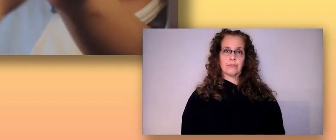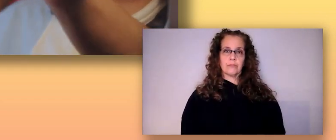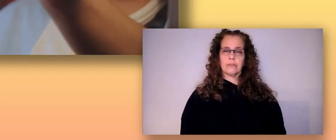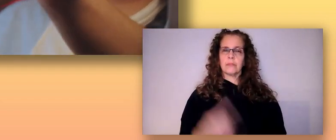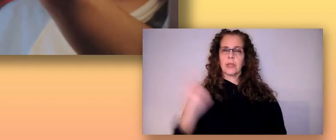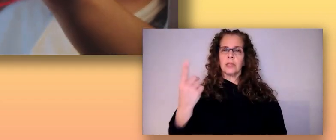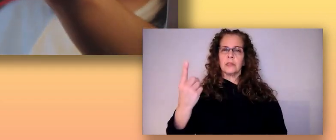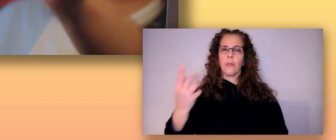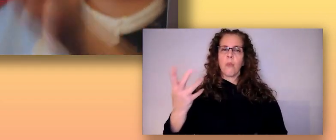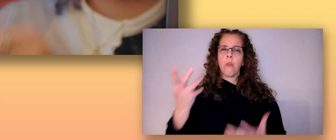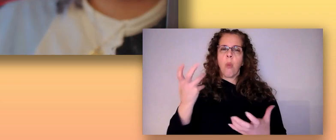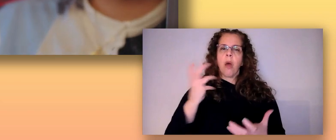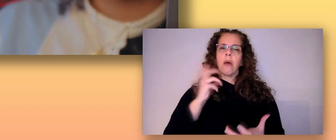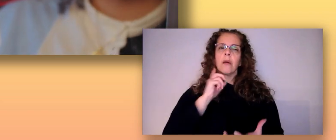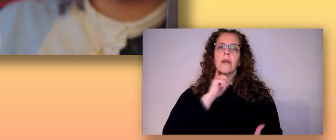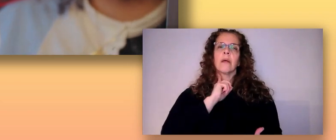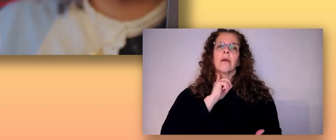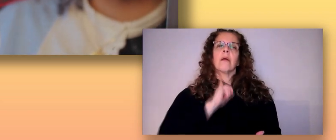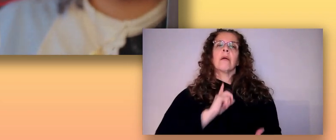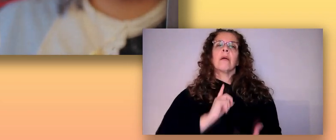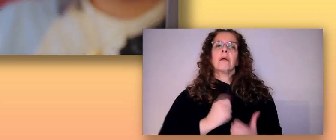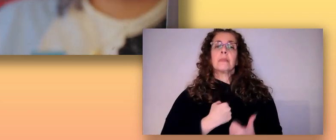Feeling desired.